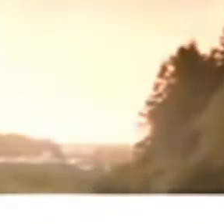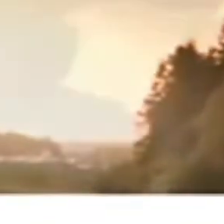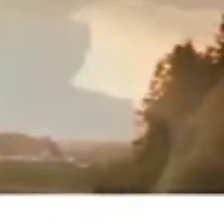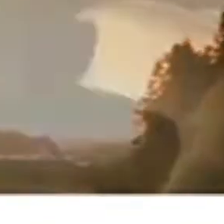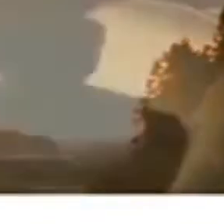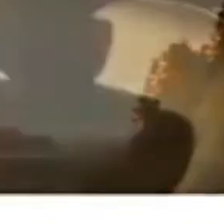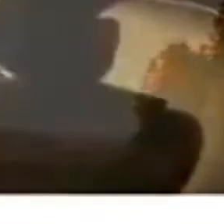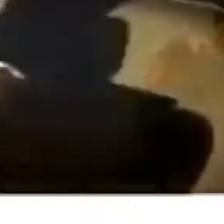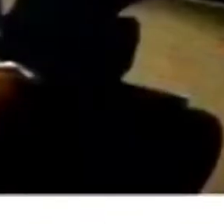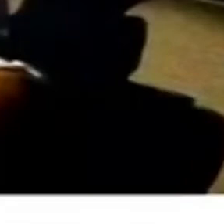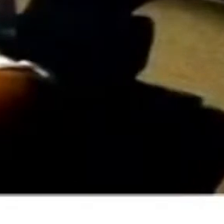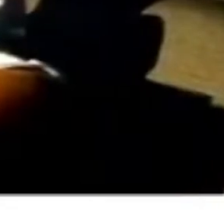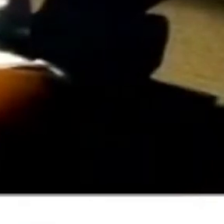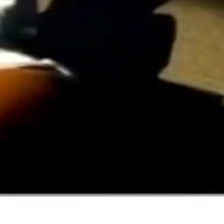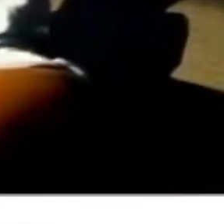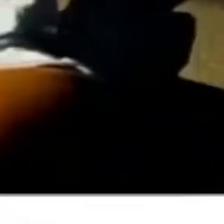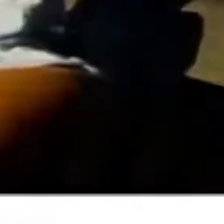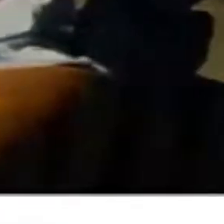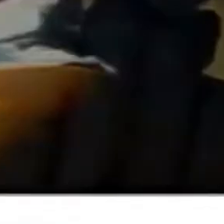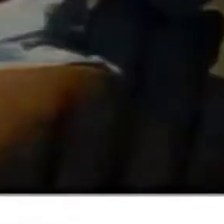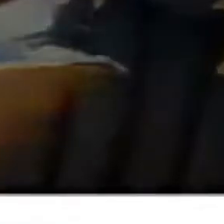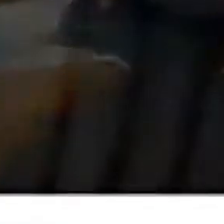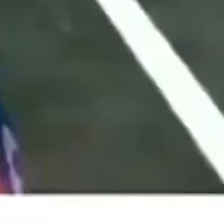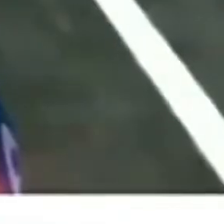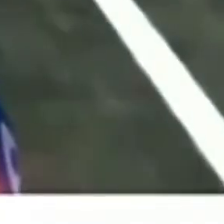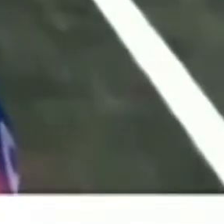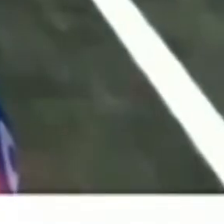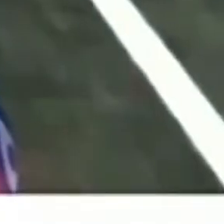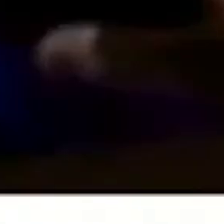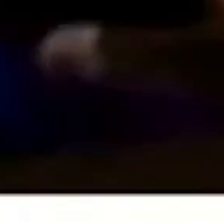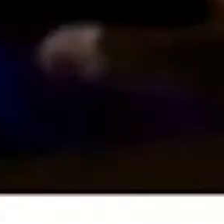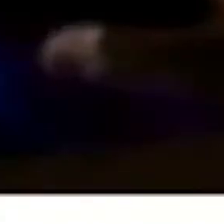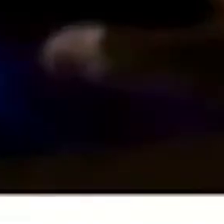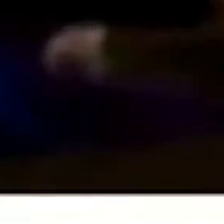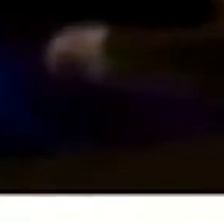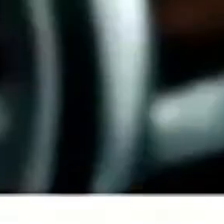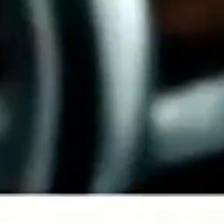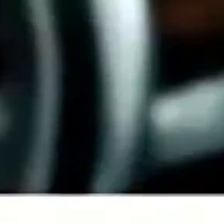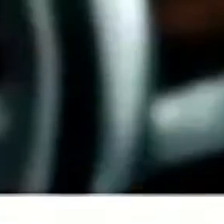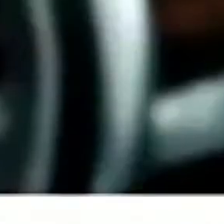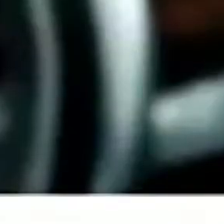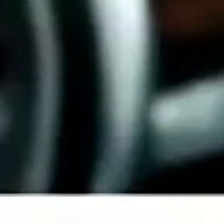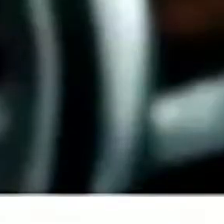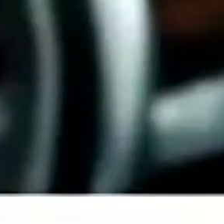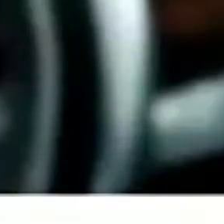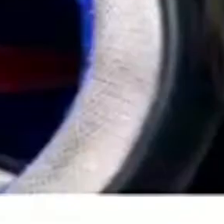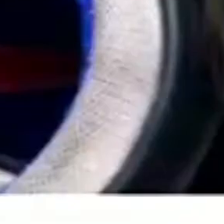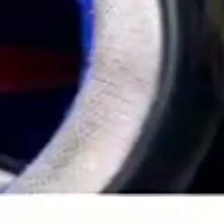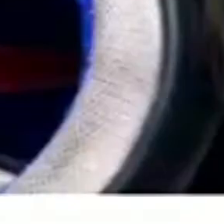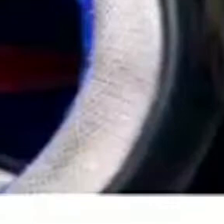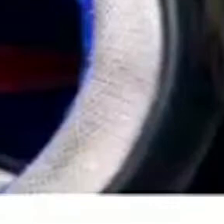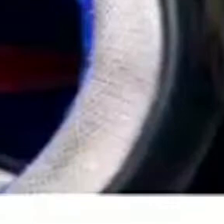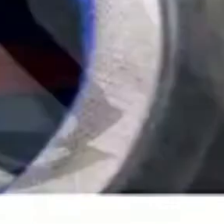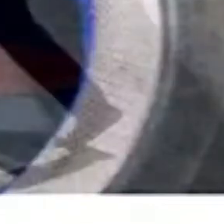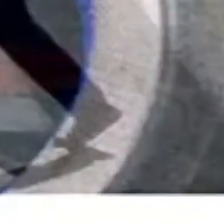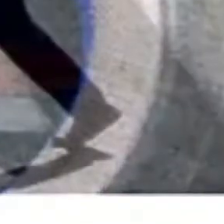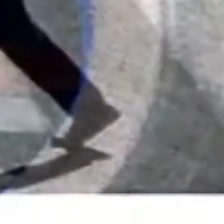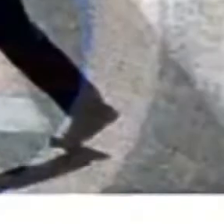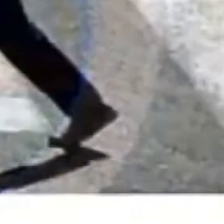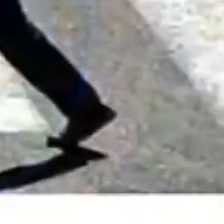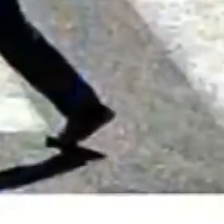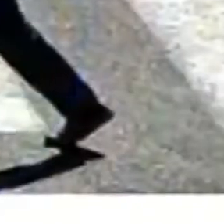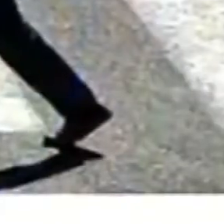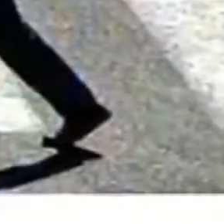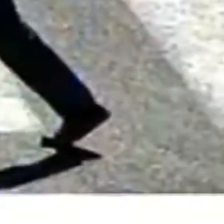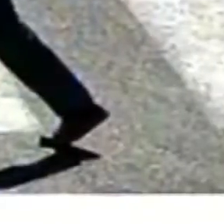behavior continues to be the leading cause. Speeding, lane indiscipline, drunk driving, distracted driving, failure to wear a helmet, and